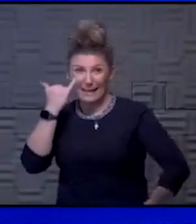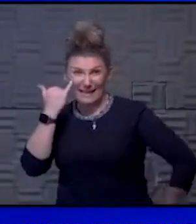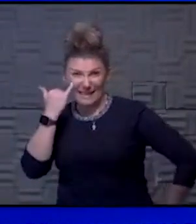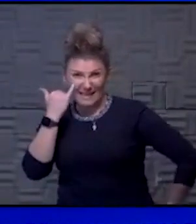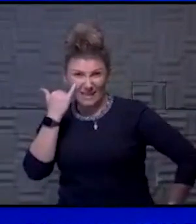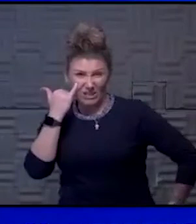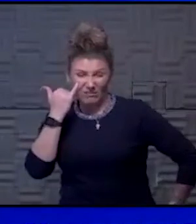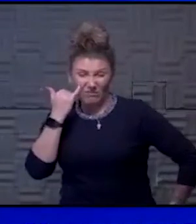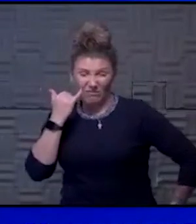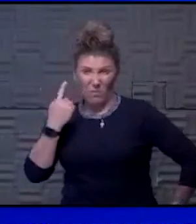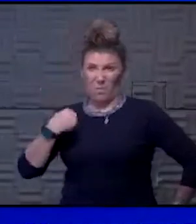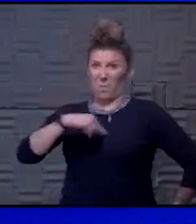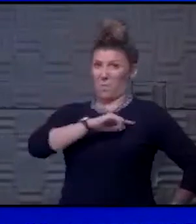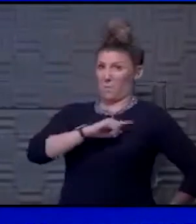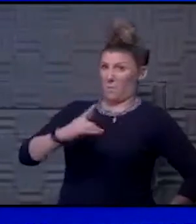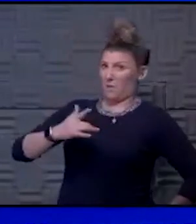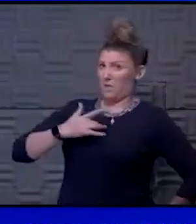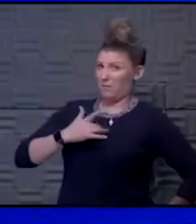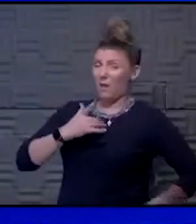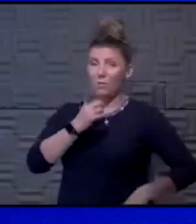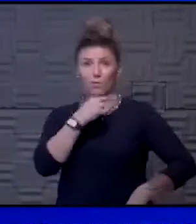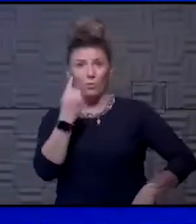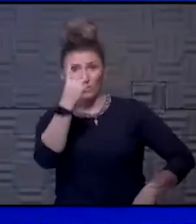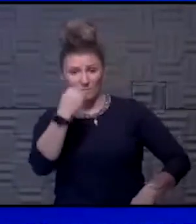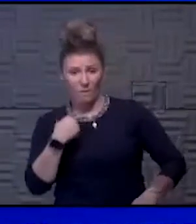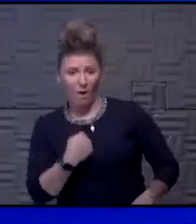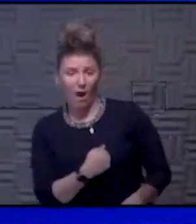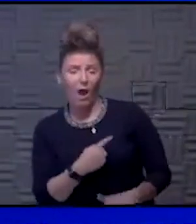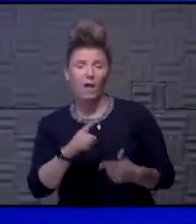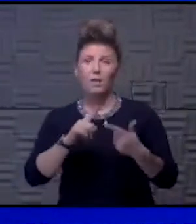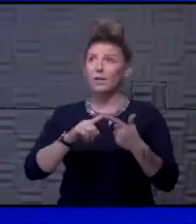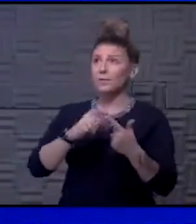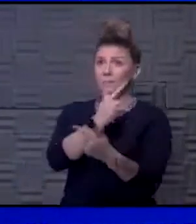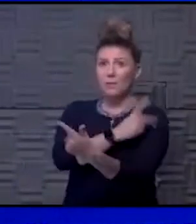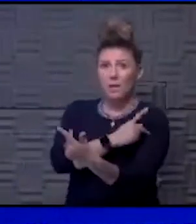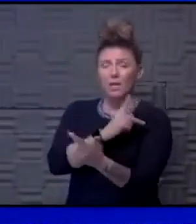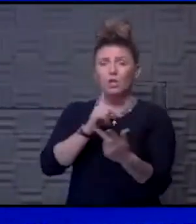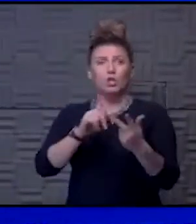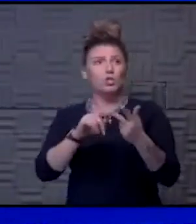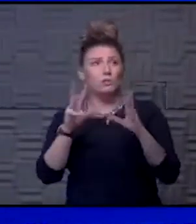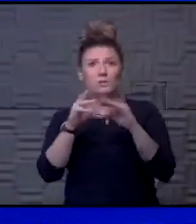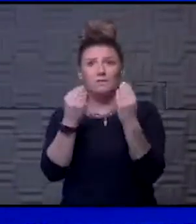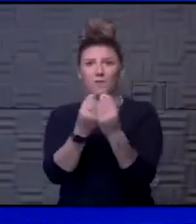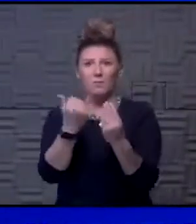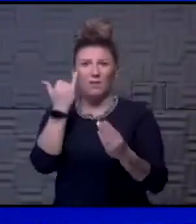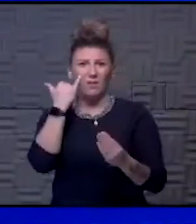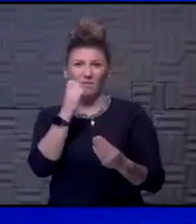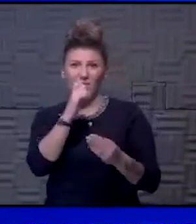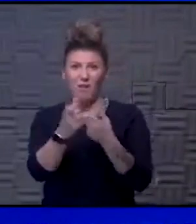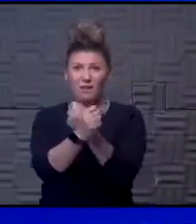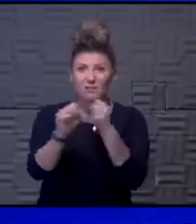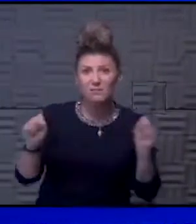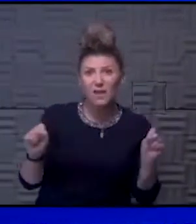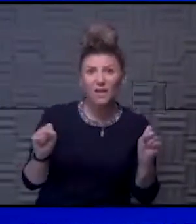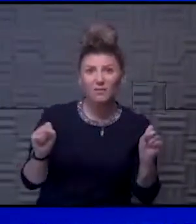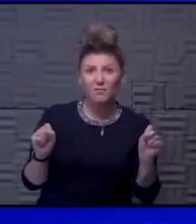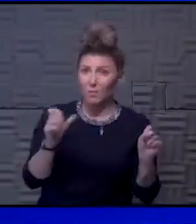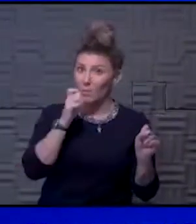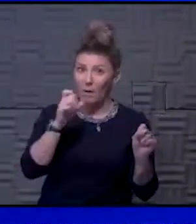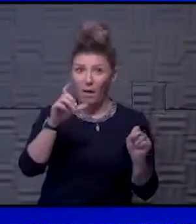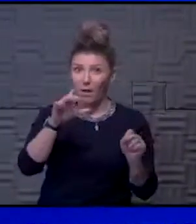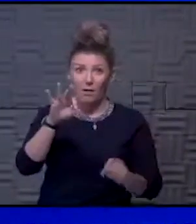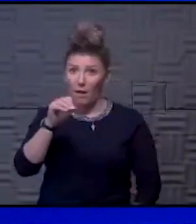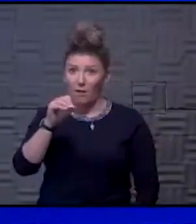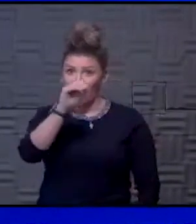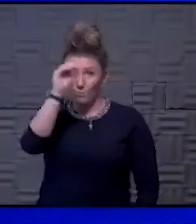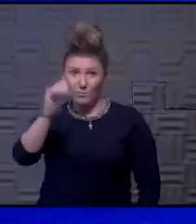if any of us felt it was a risk to us or our patients or our families, if it were unsafe or if it didn't work.